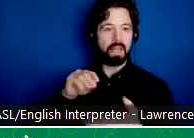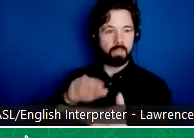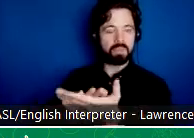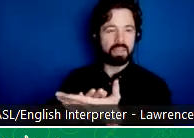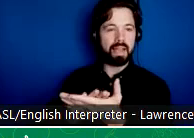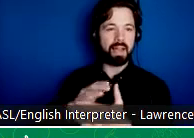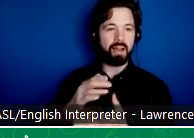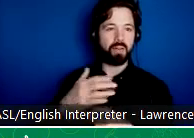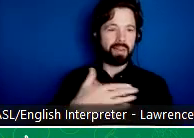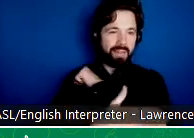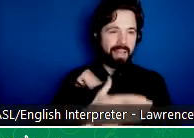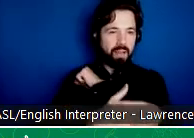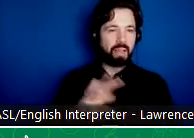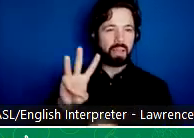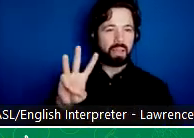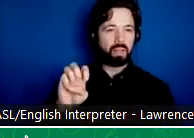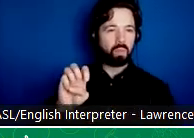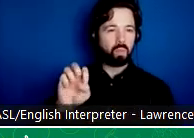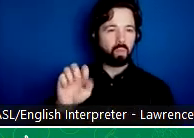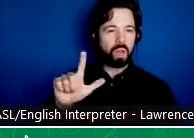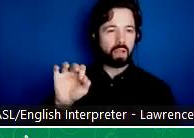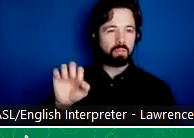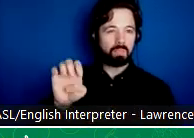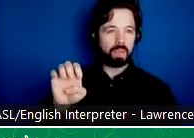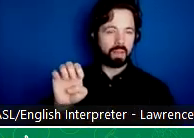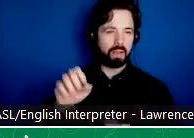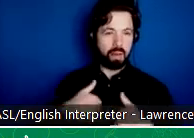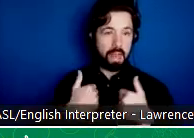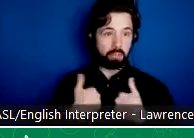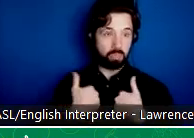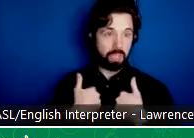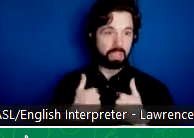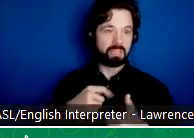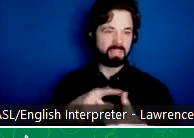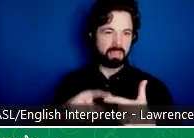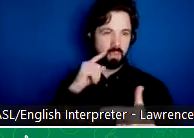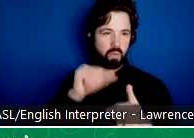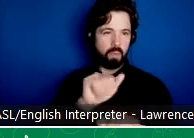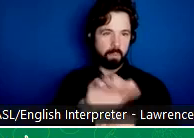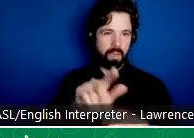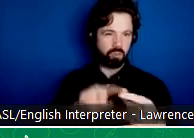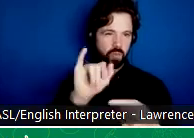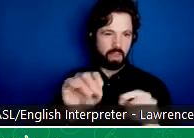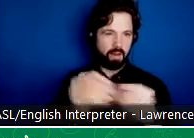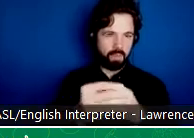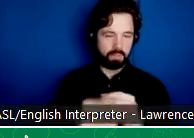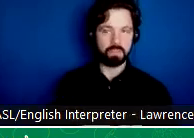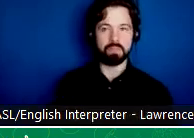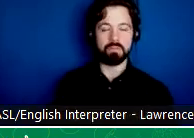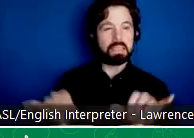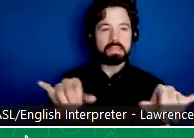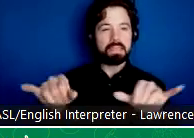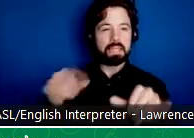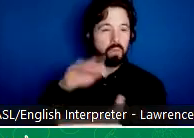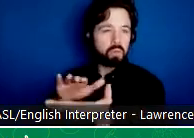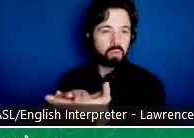office as their mailing address, that is where the card will go to. Similarly, for schools, if a child is